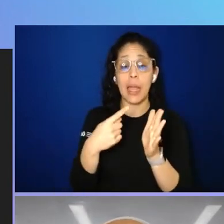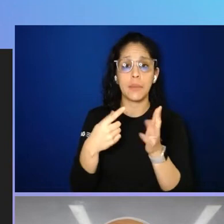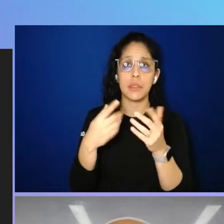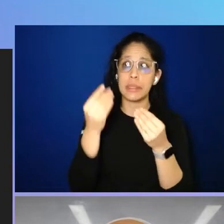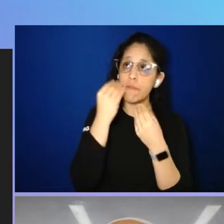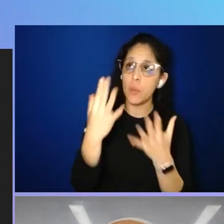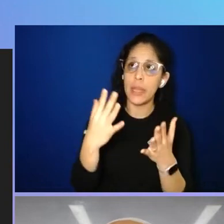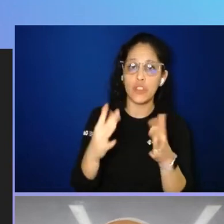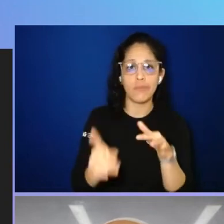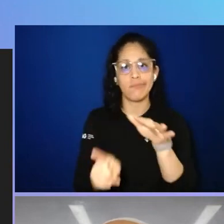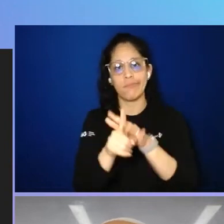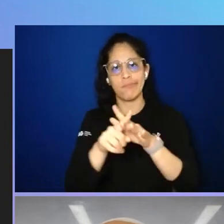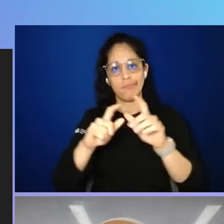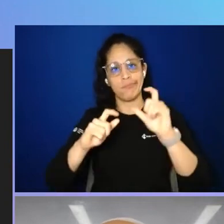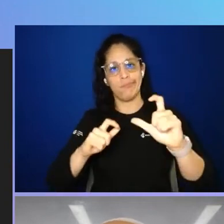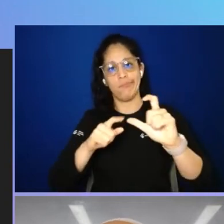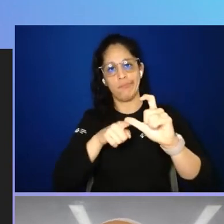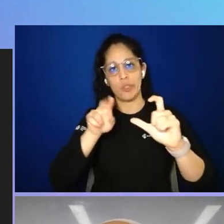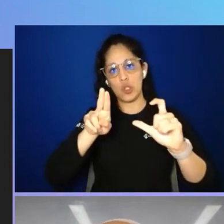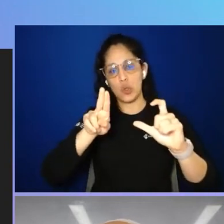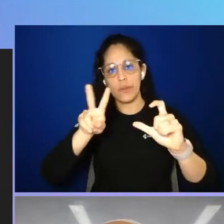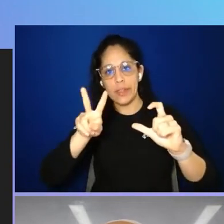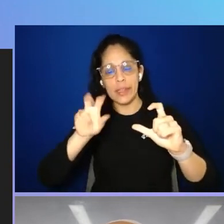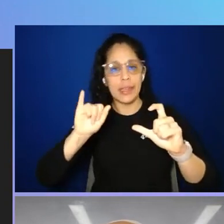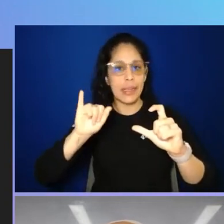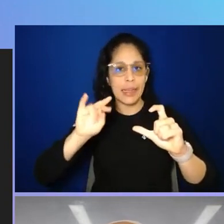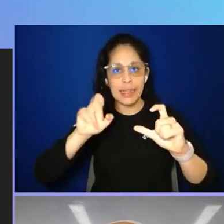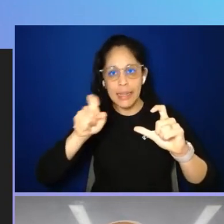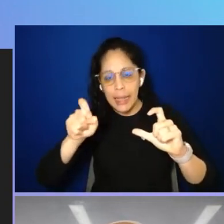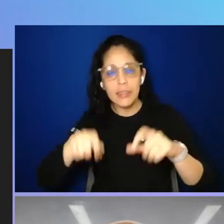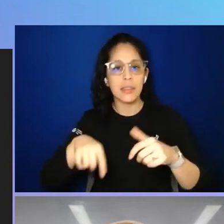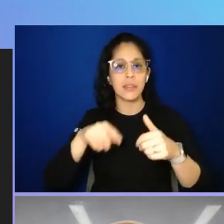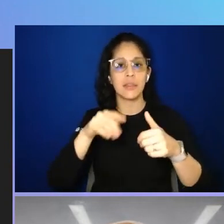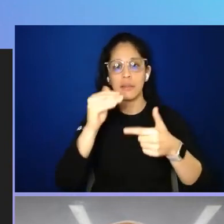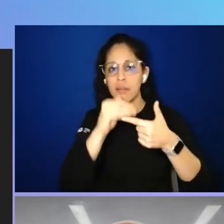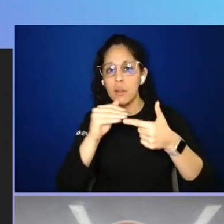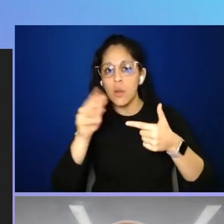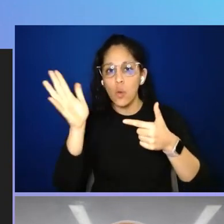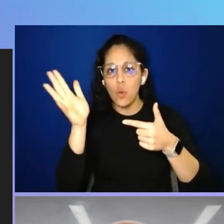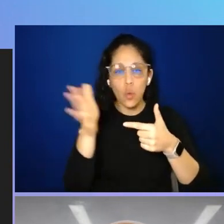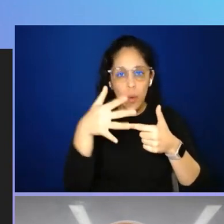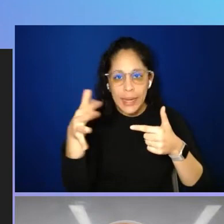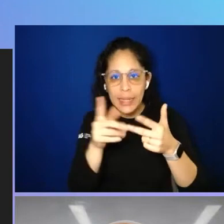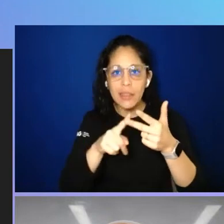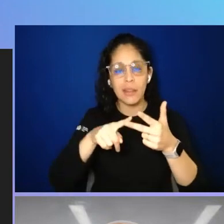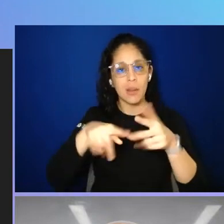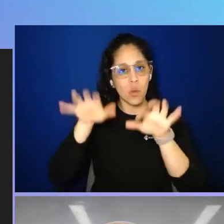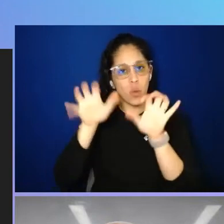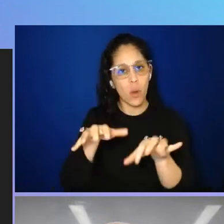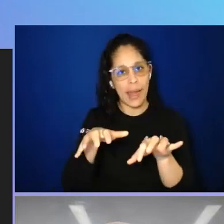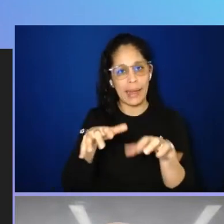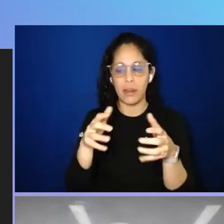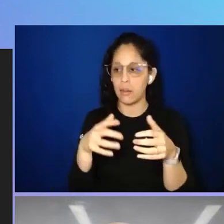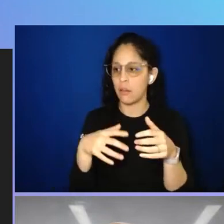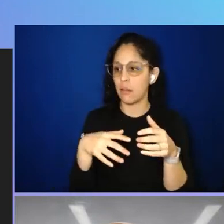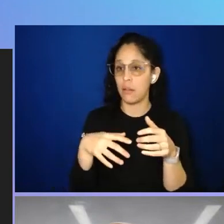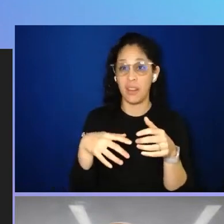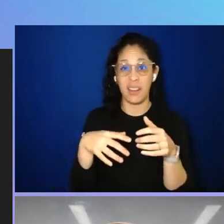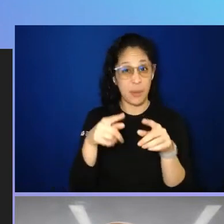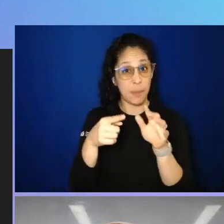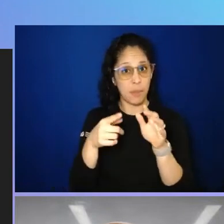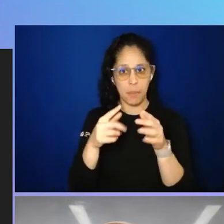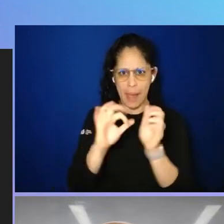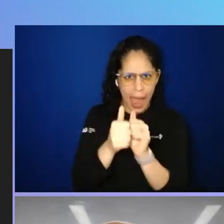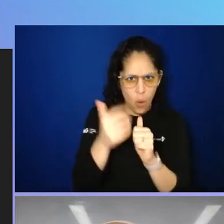like UV index or sunset or wind or rainfall in squares in the screen